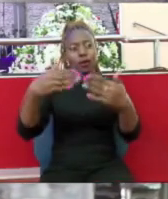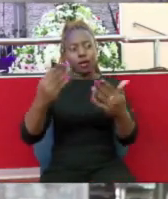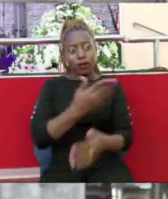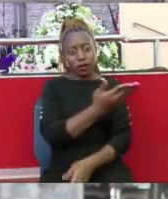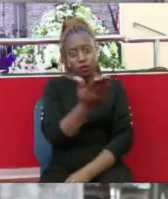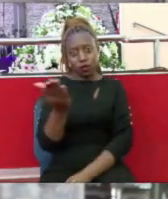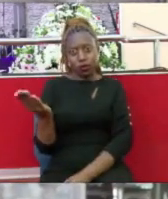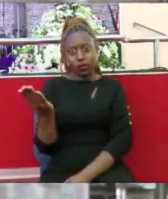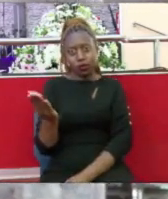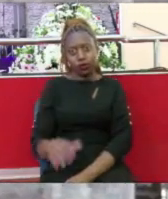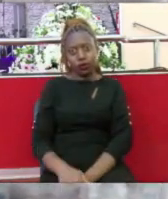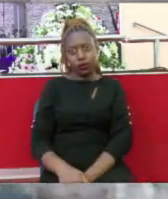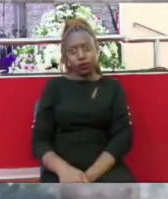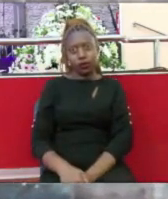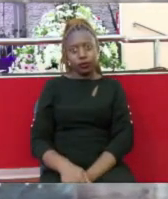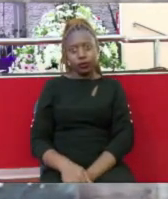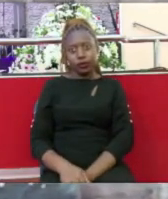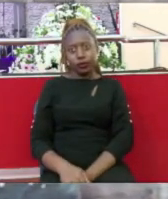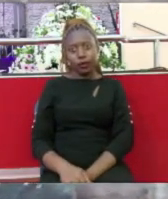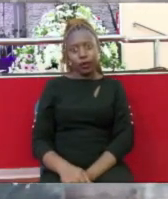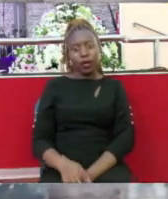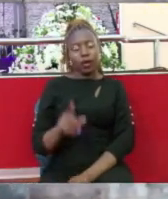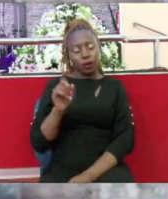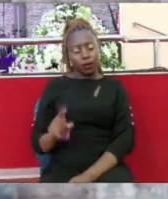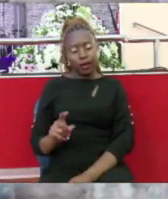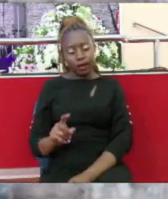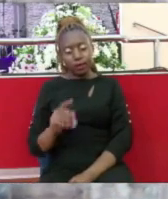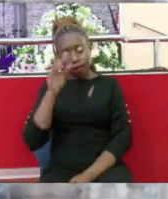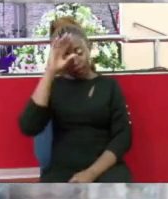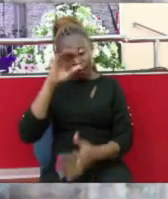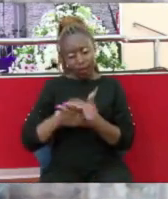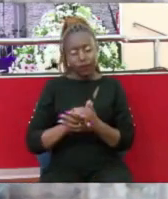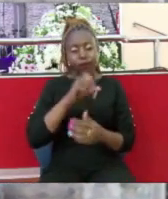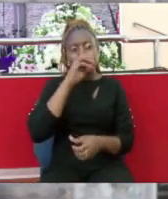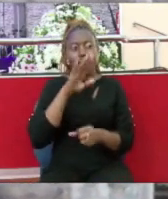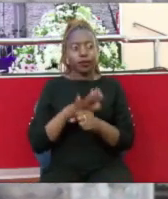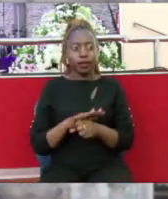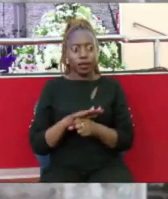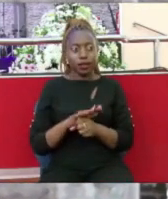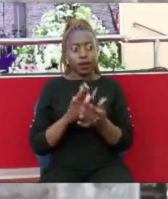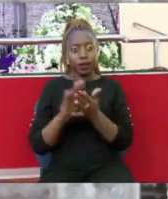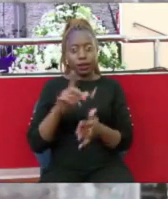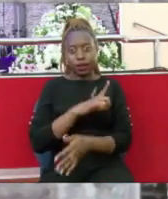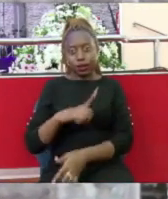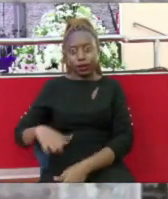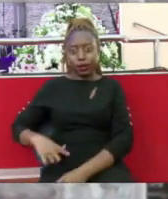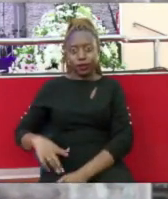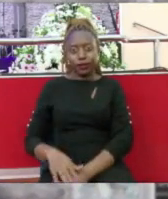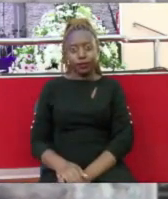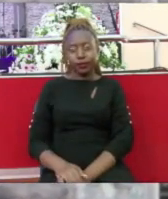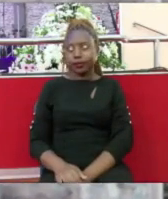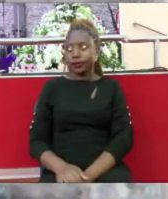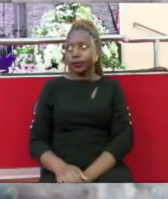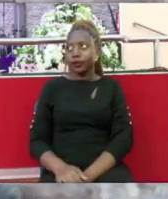utazidi. You stand on those promises. Praise the Lord. Wanasifiwe. So Philip,